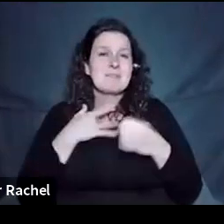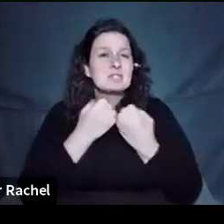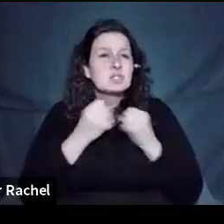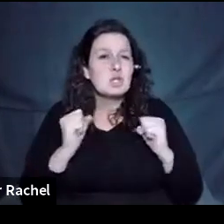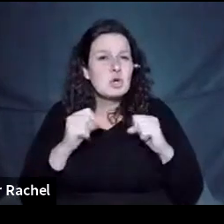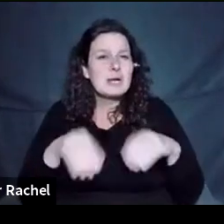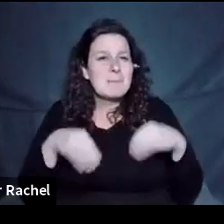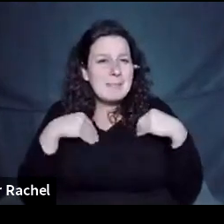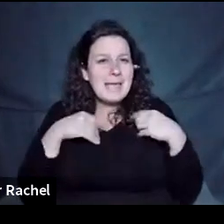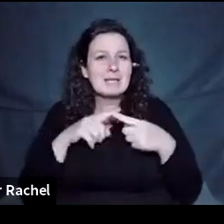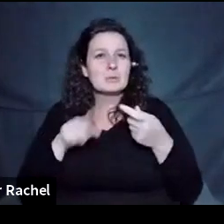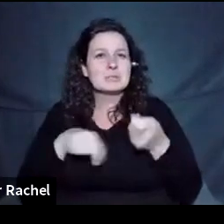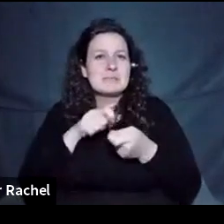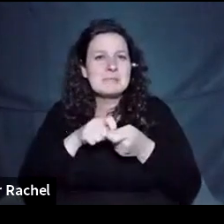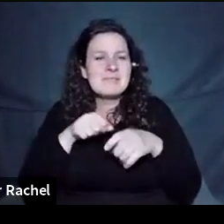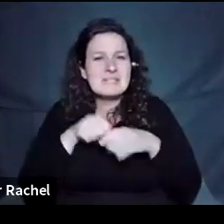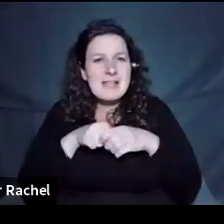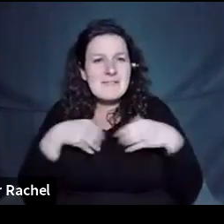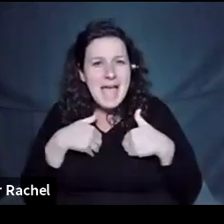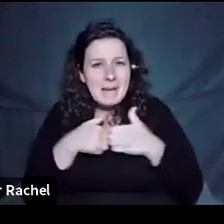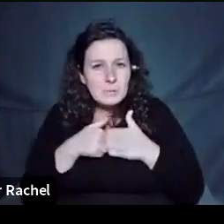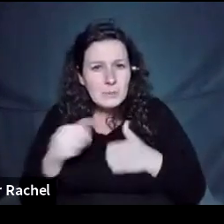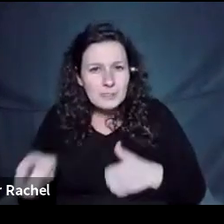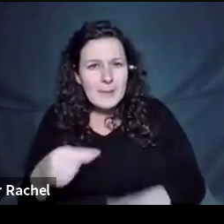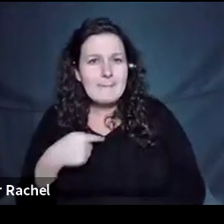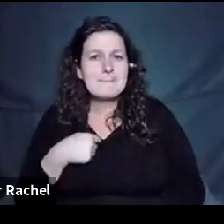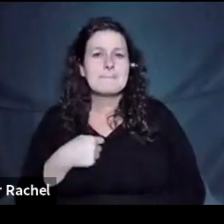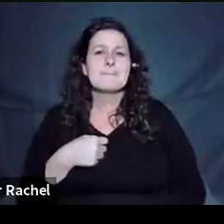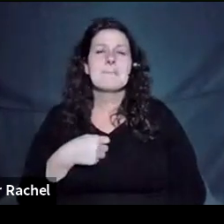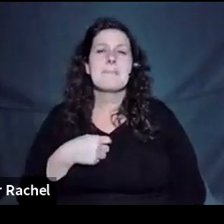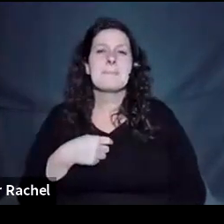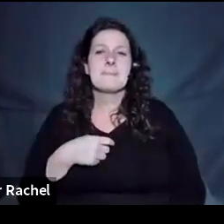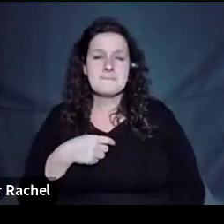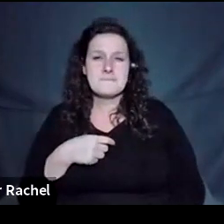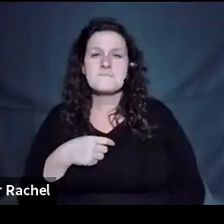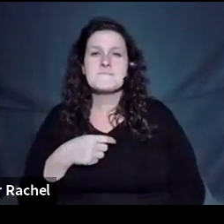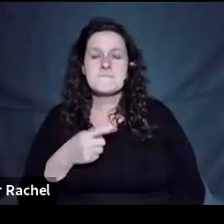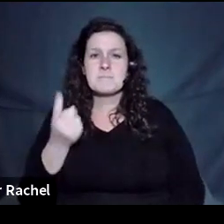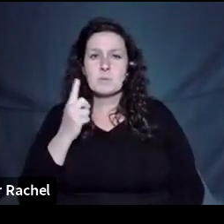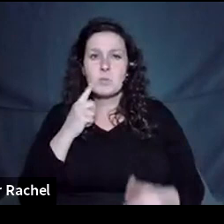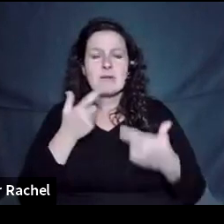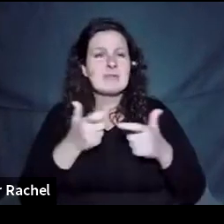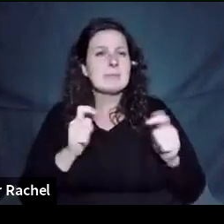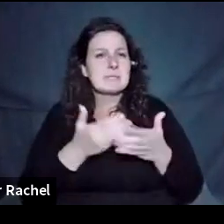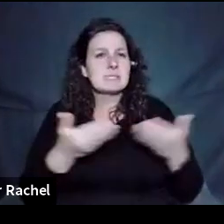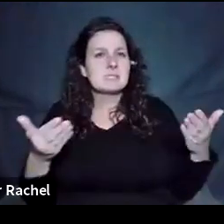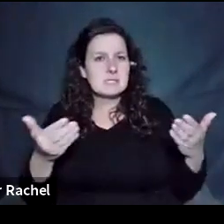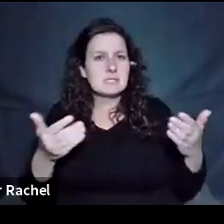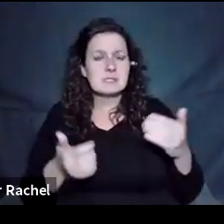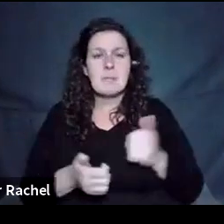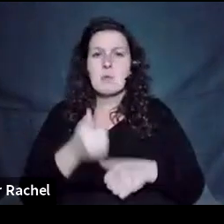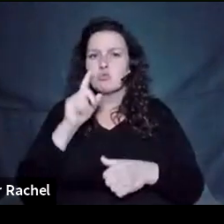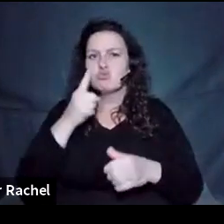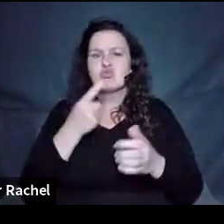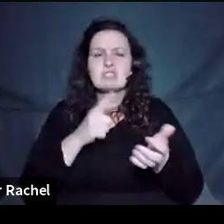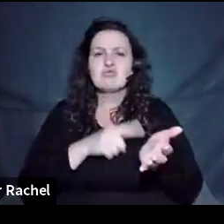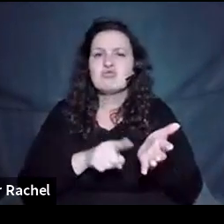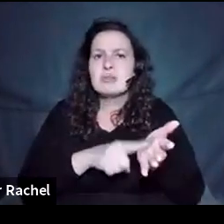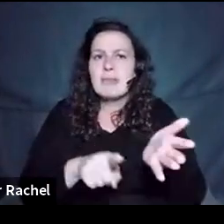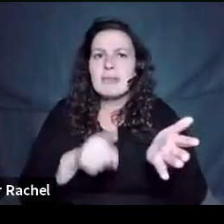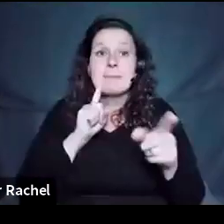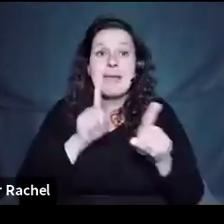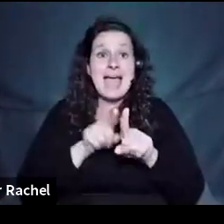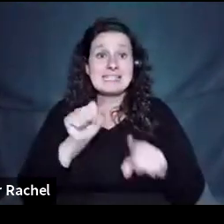particular stuffed animal to be there with them. Generally, one of the biggest things is just checking in on them as the